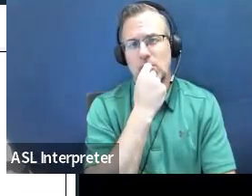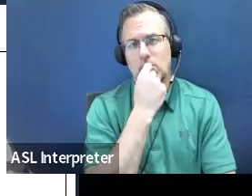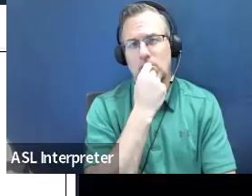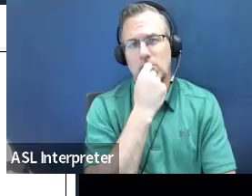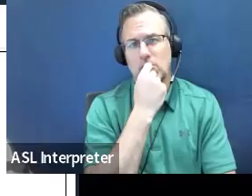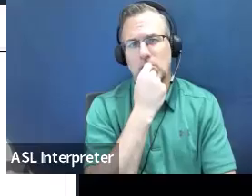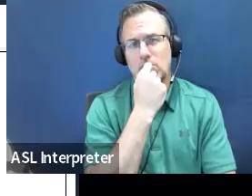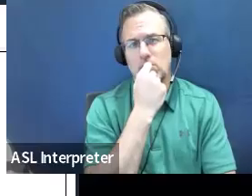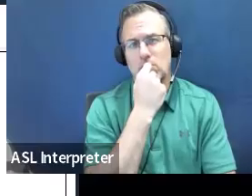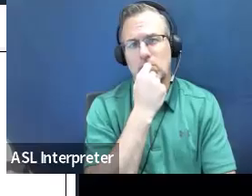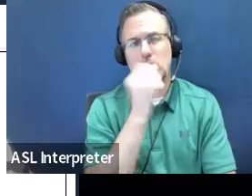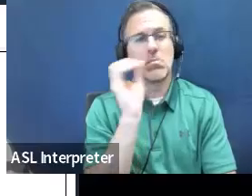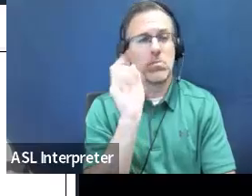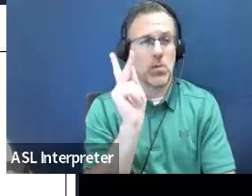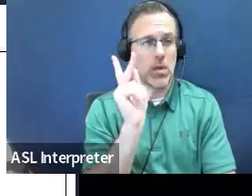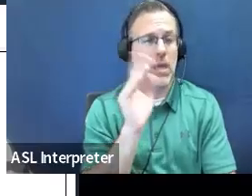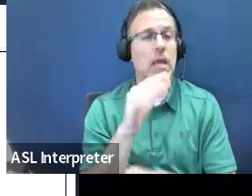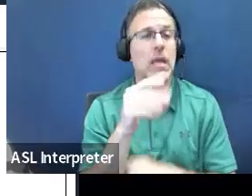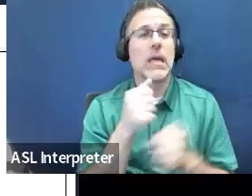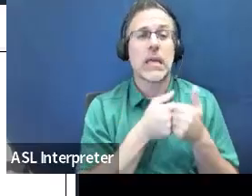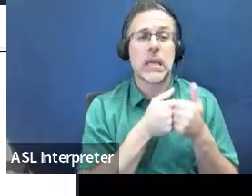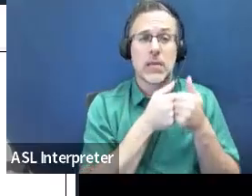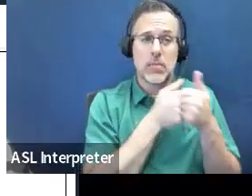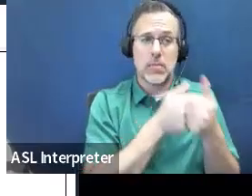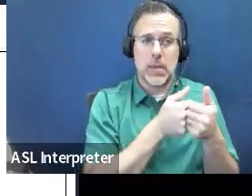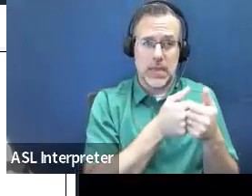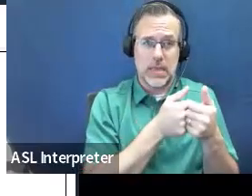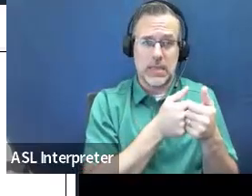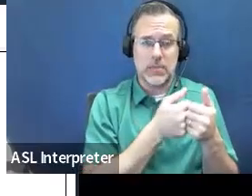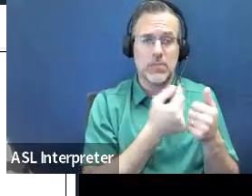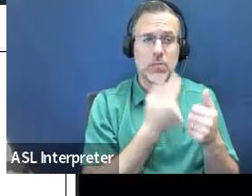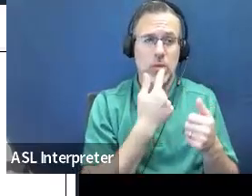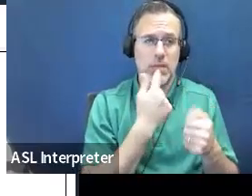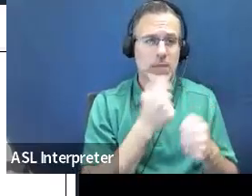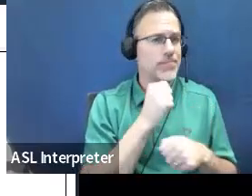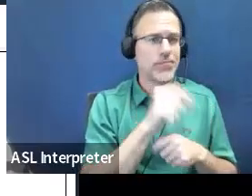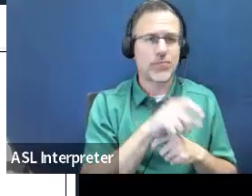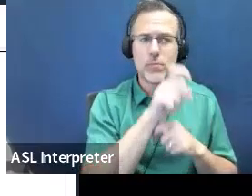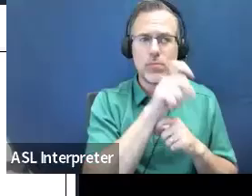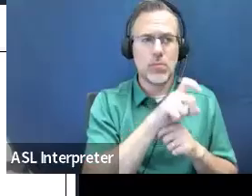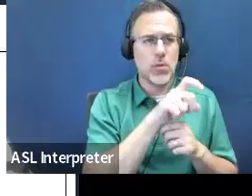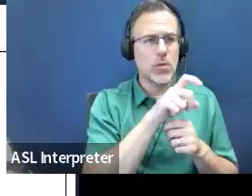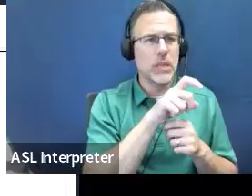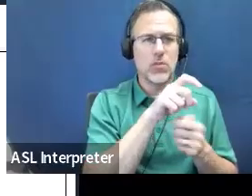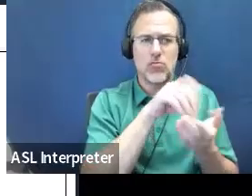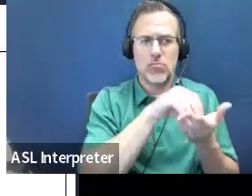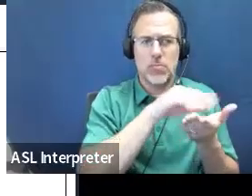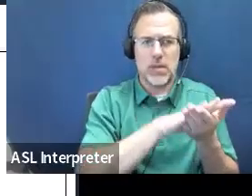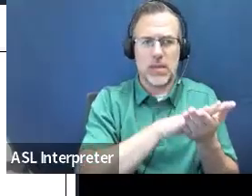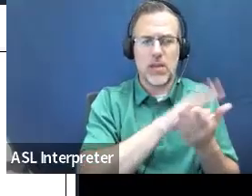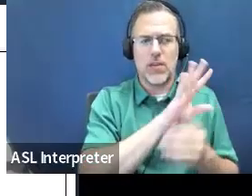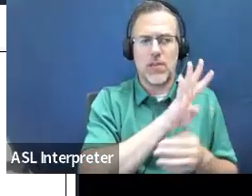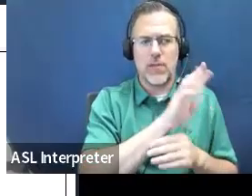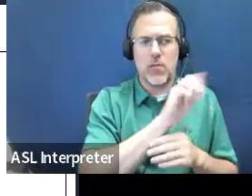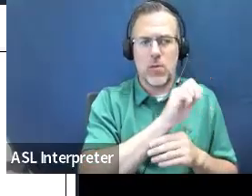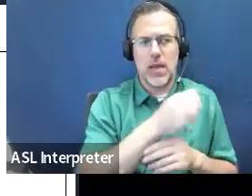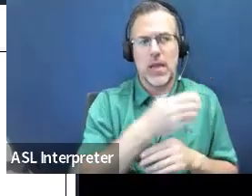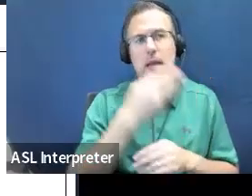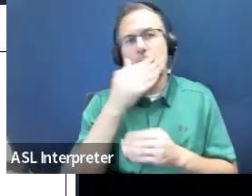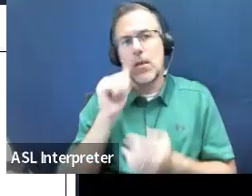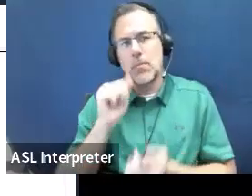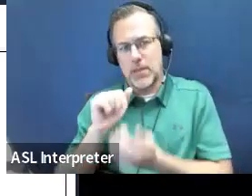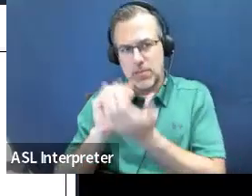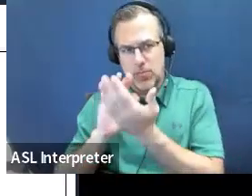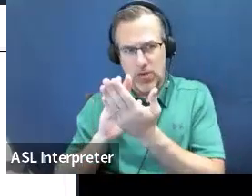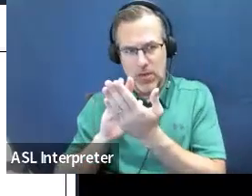Okay, so I'm going to do it this way. Compliance would be that you do not need to put it in section 4A. Best practice would be that you put